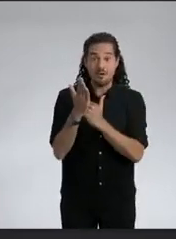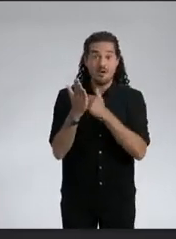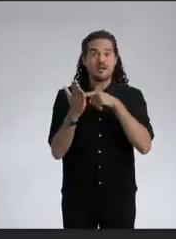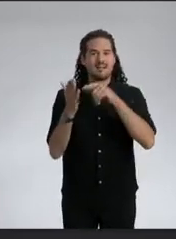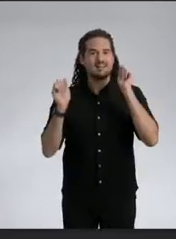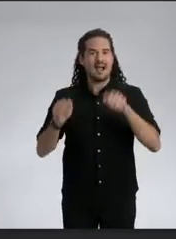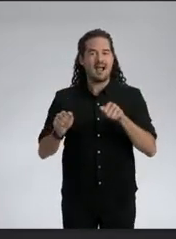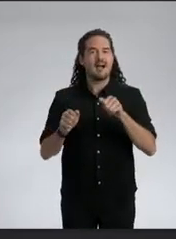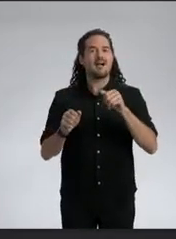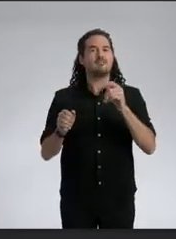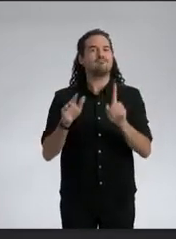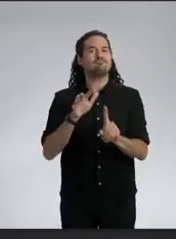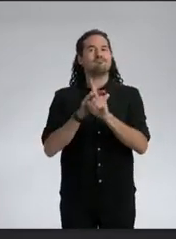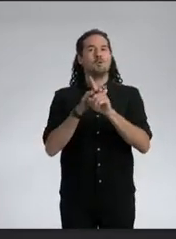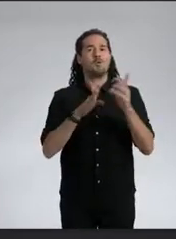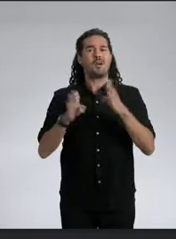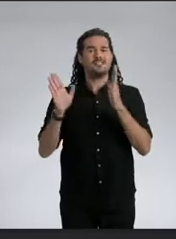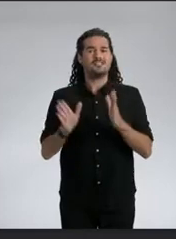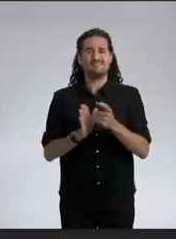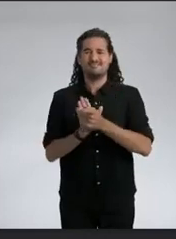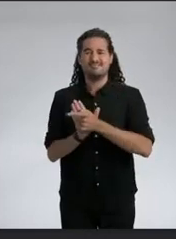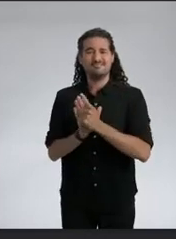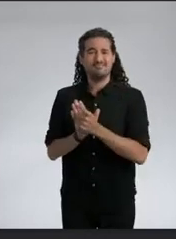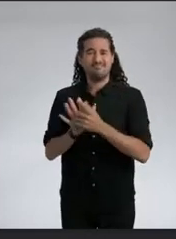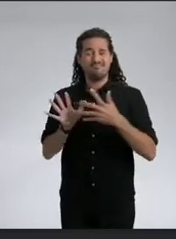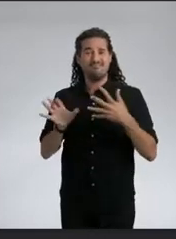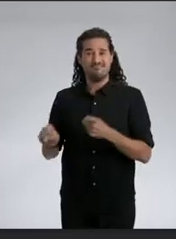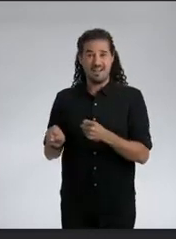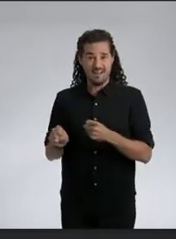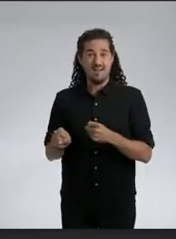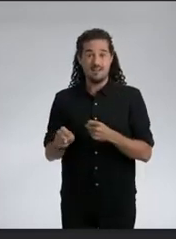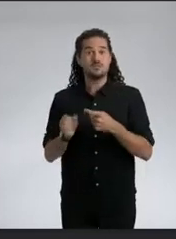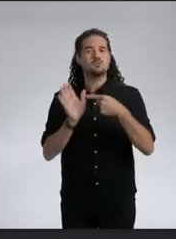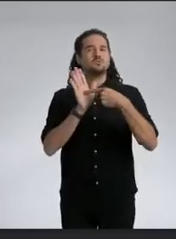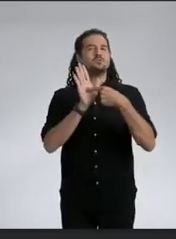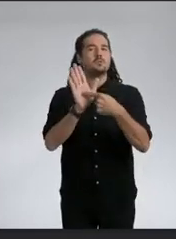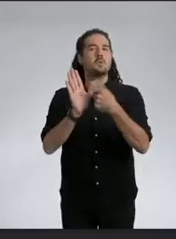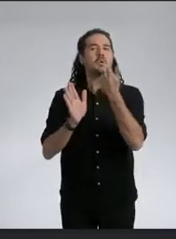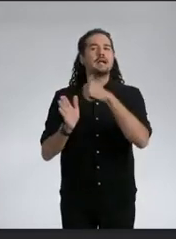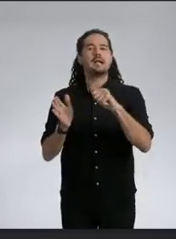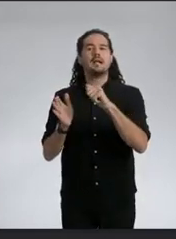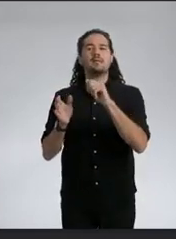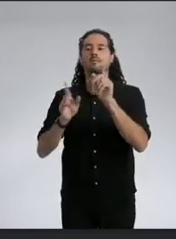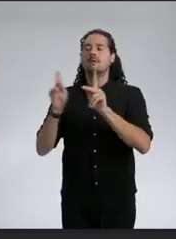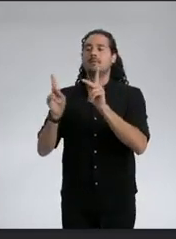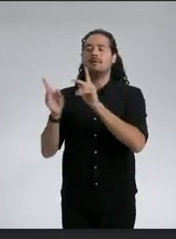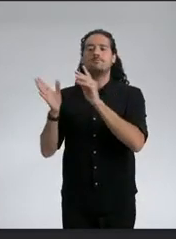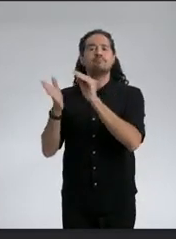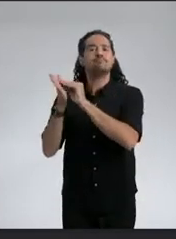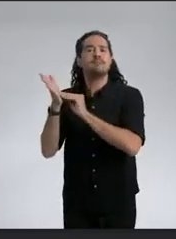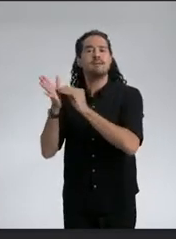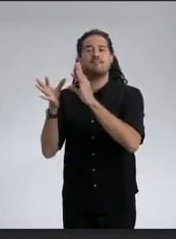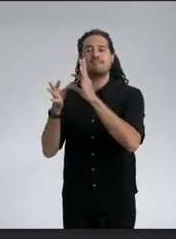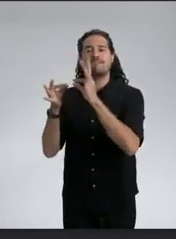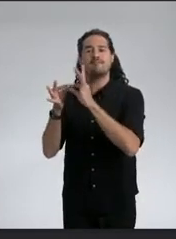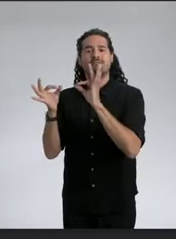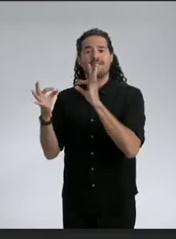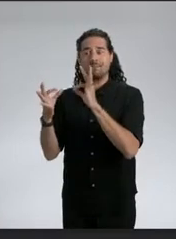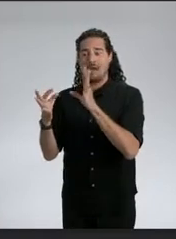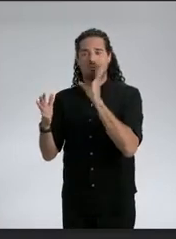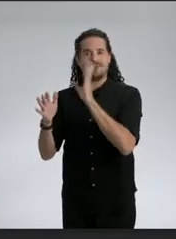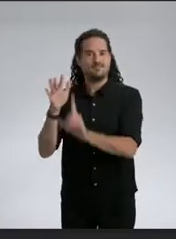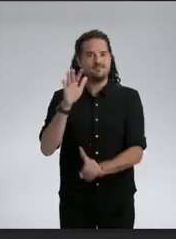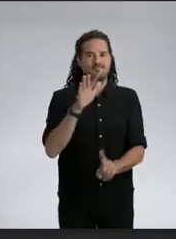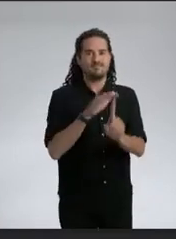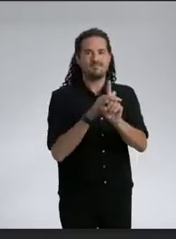within minutes. And the organizer now shows the written feedback a user attaches to a crash report. This gives you valuable context